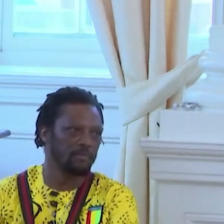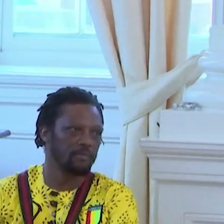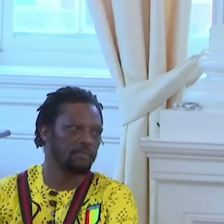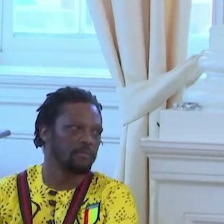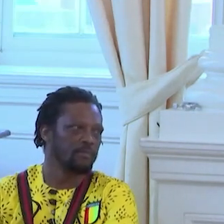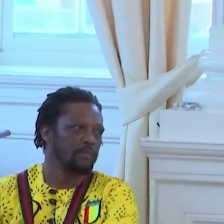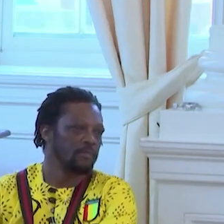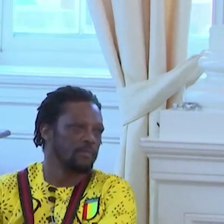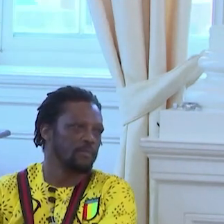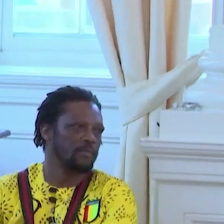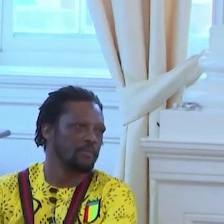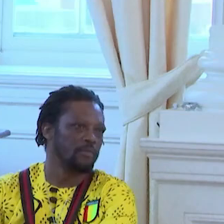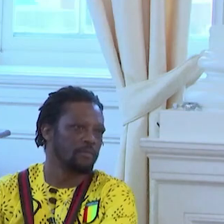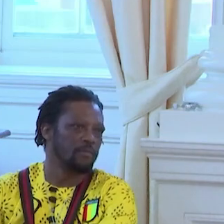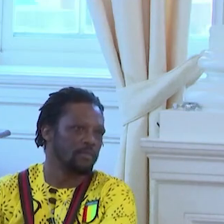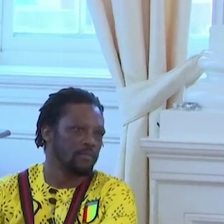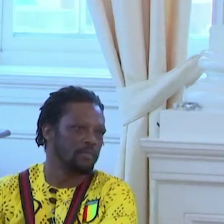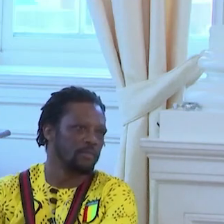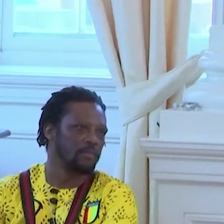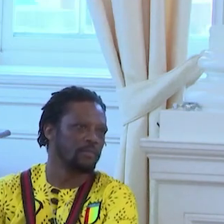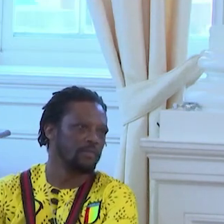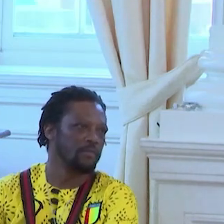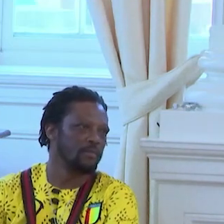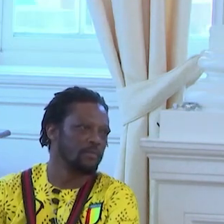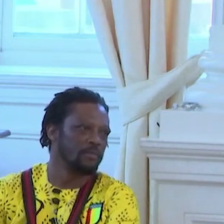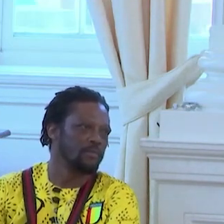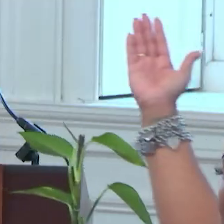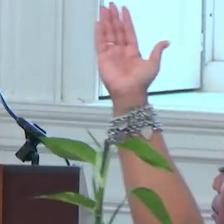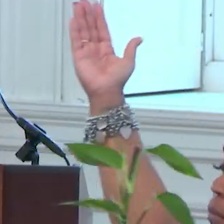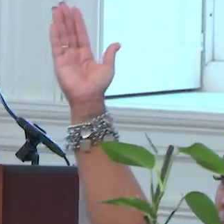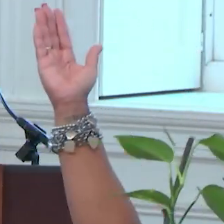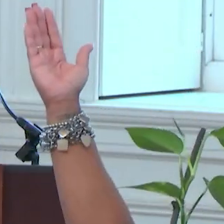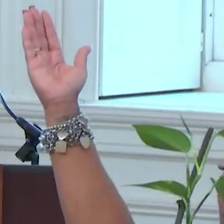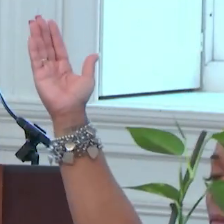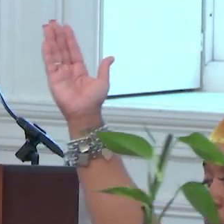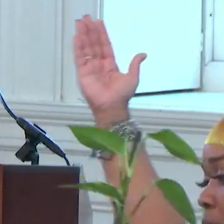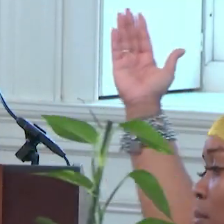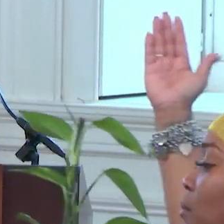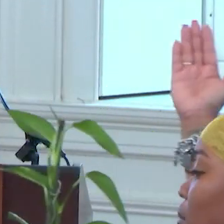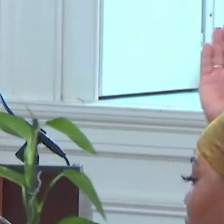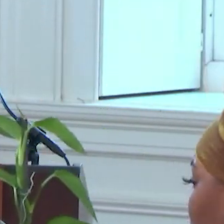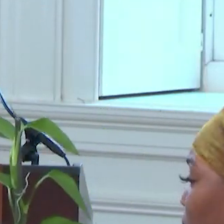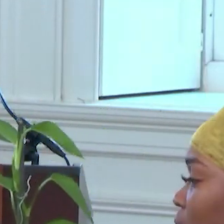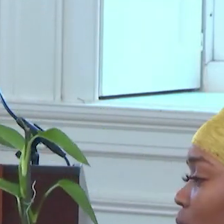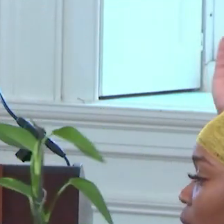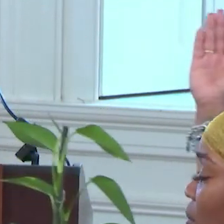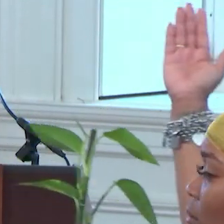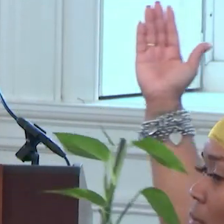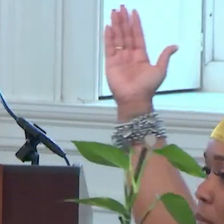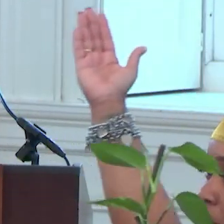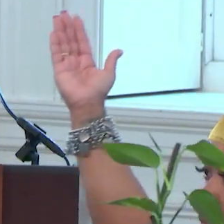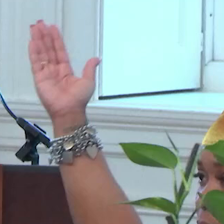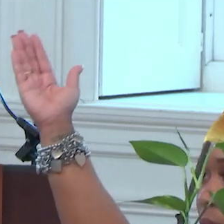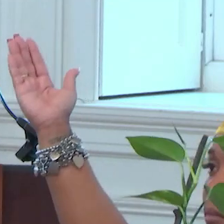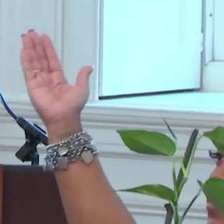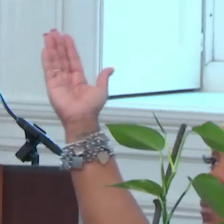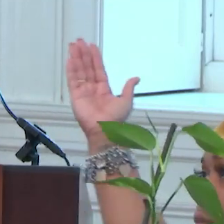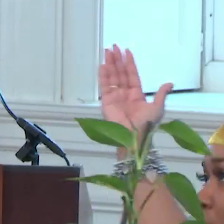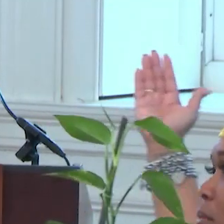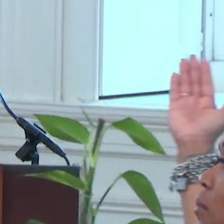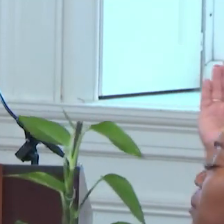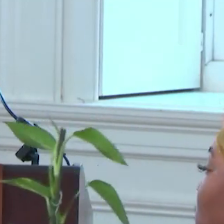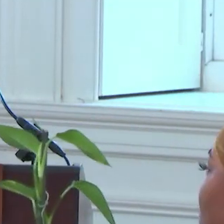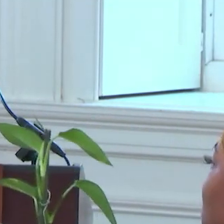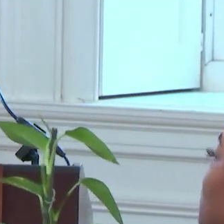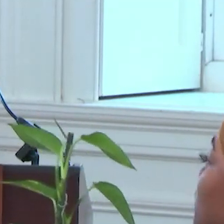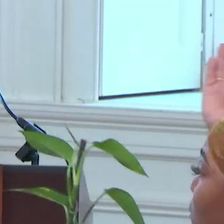to all our family and ancestors that transcended to another life. All the energy that we're pulling in the building today that gives us